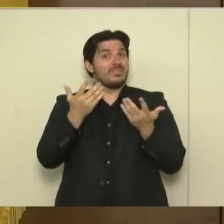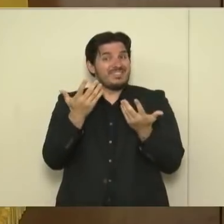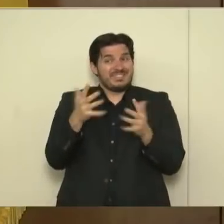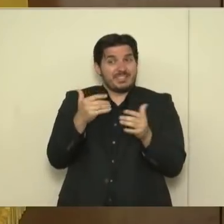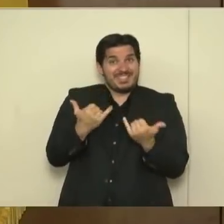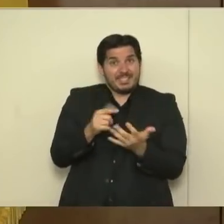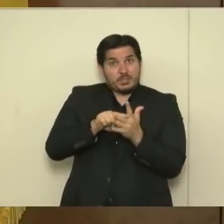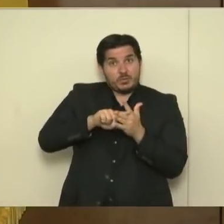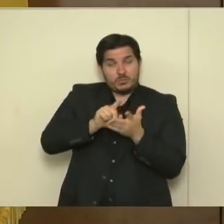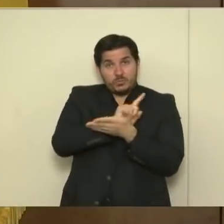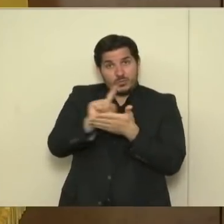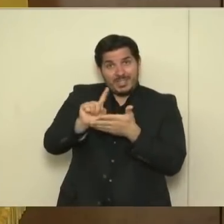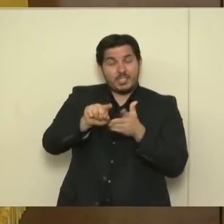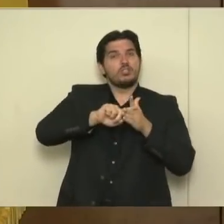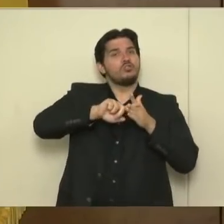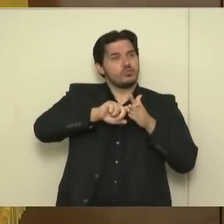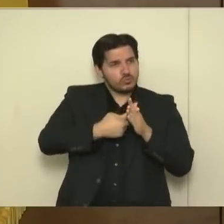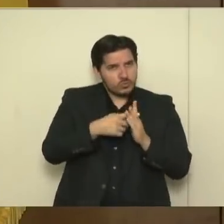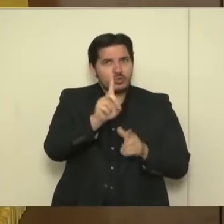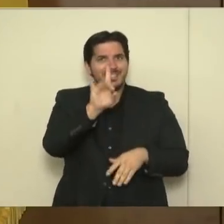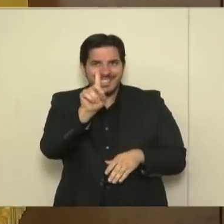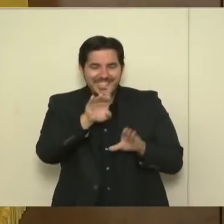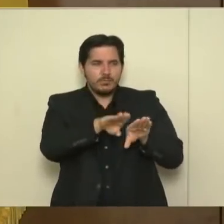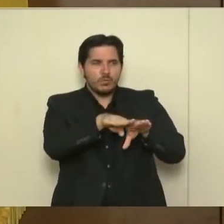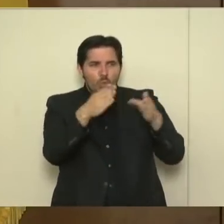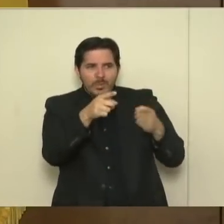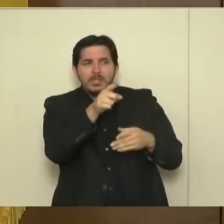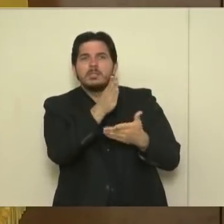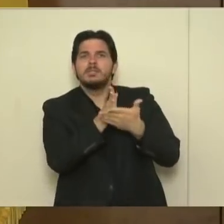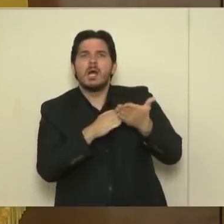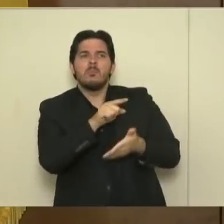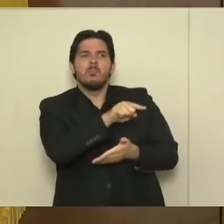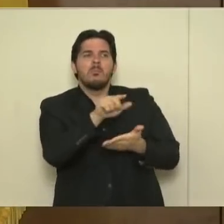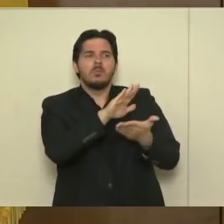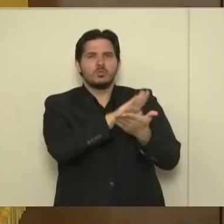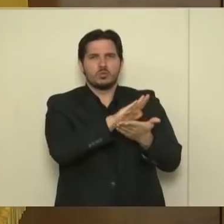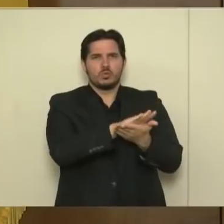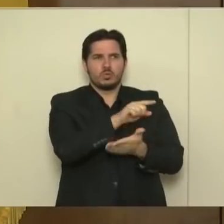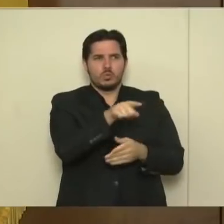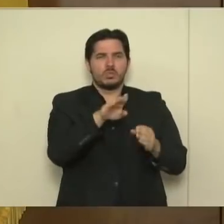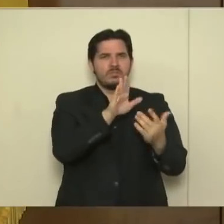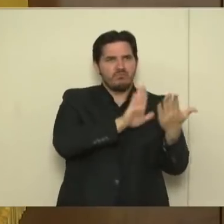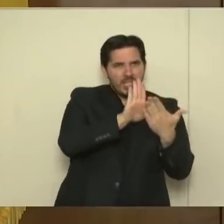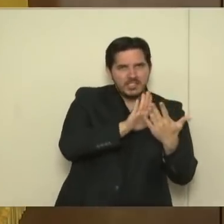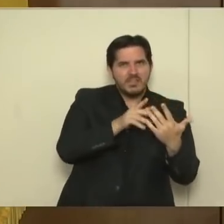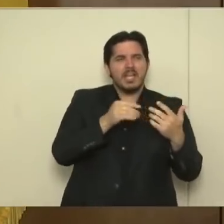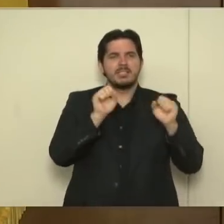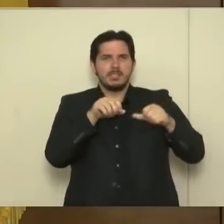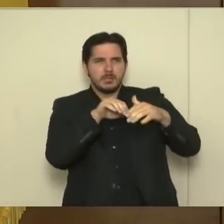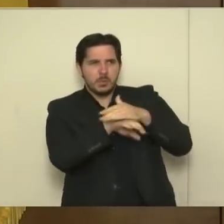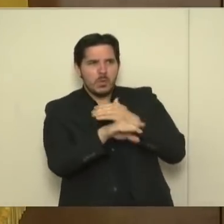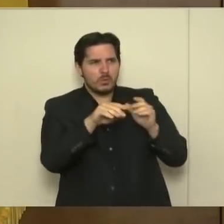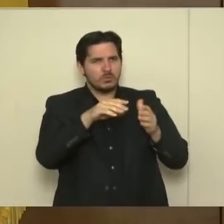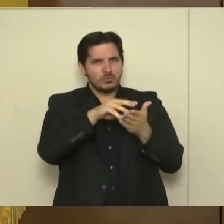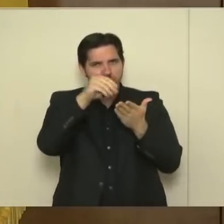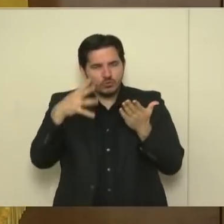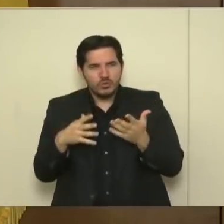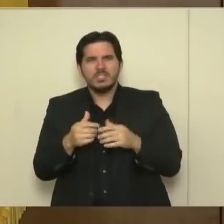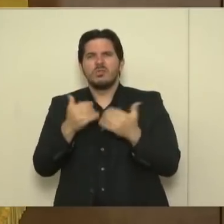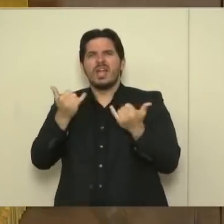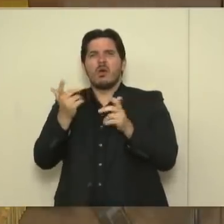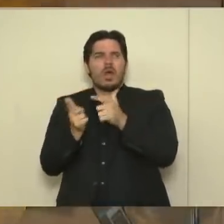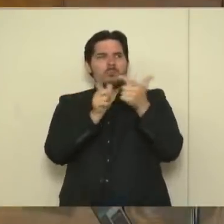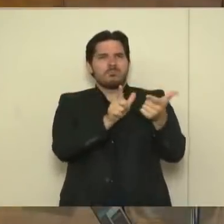with some in-person learning, and I know Secretary Stewart's got some updates, and I give it to you, Secretary